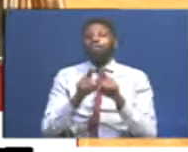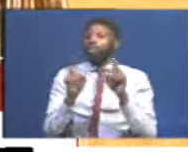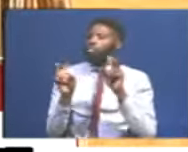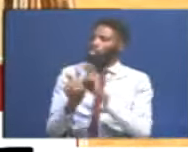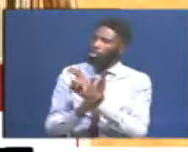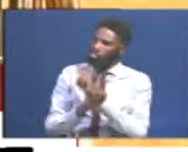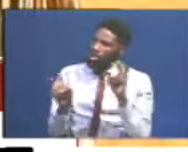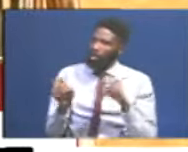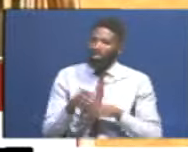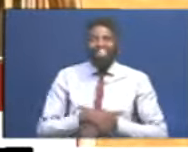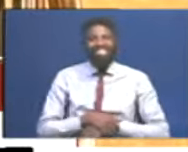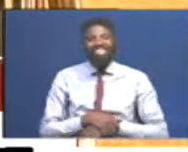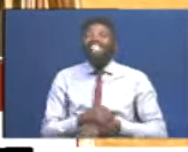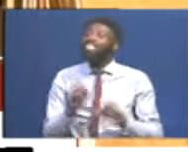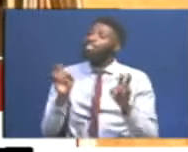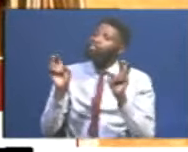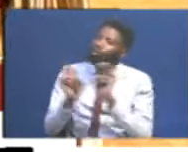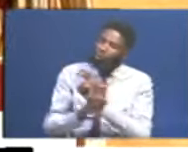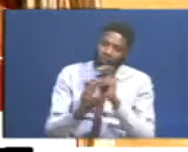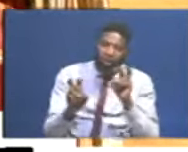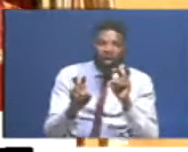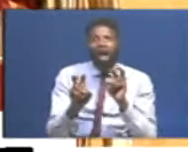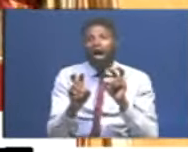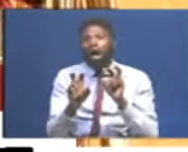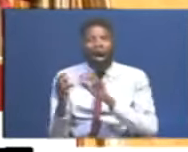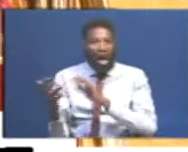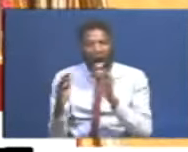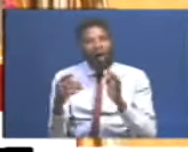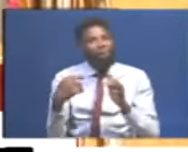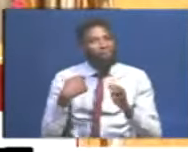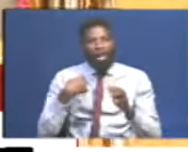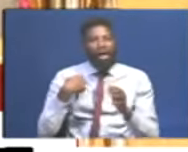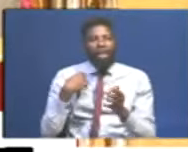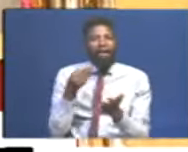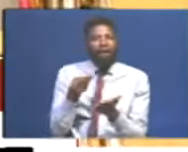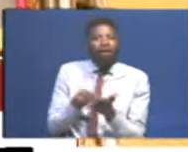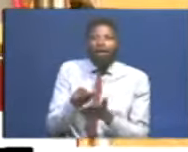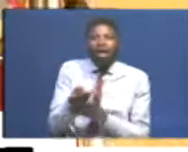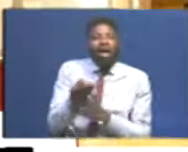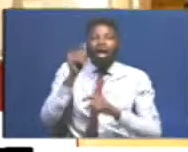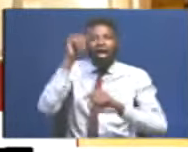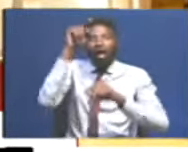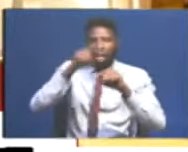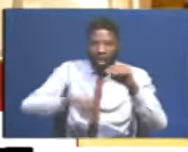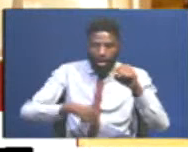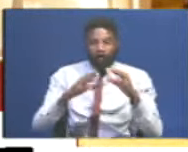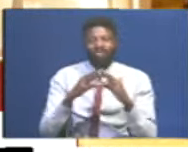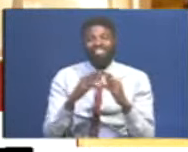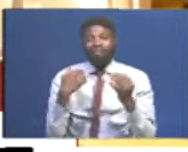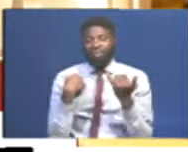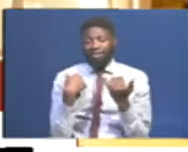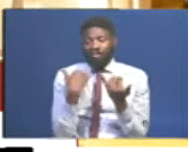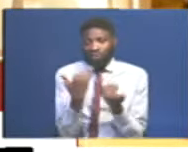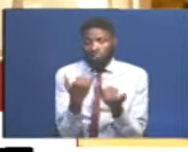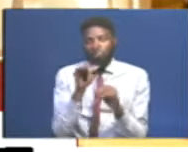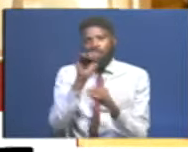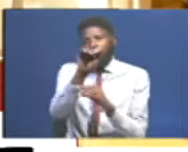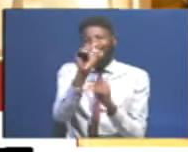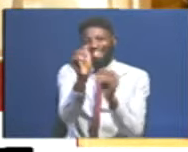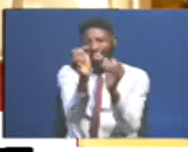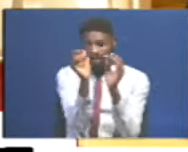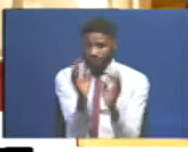Sasa hiyo njia ya kutafuta sina uwezo. Ndio ningeomba kama